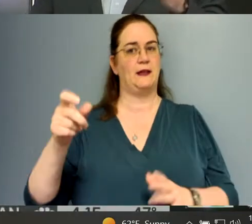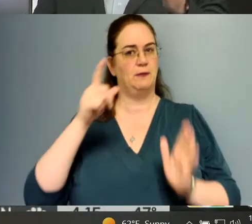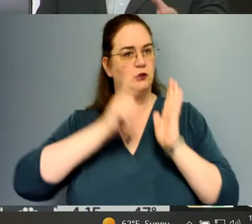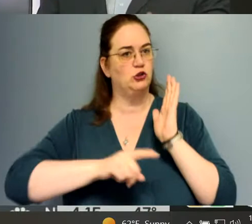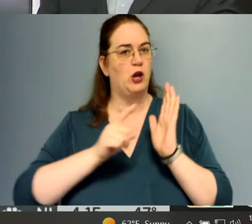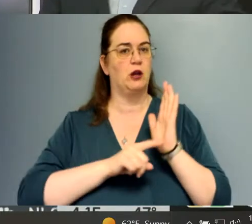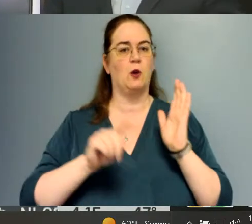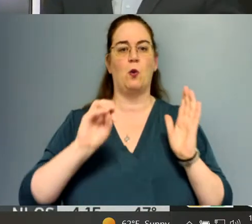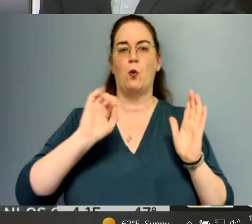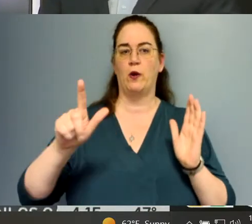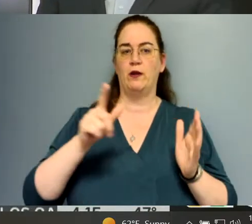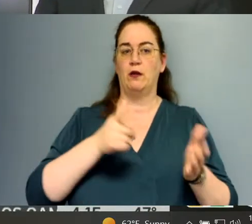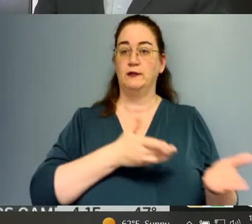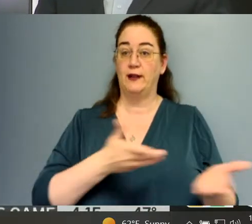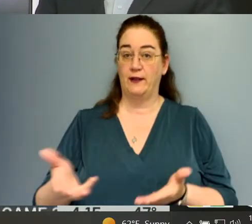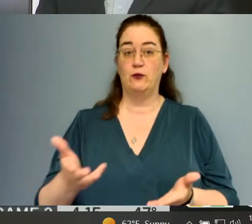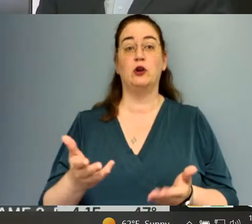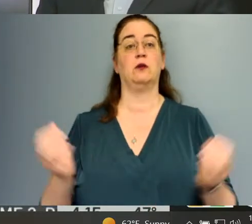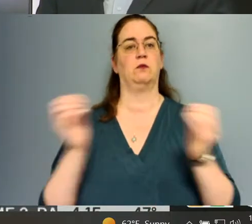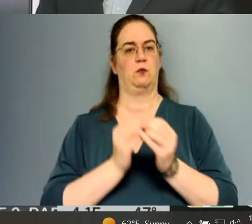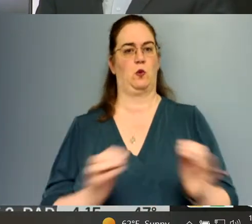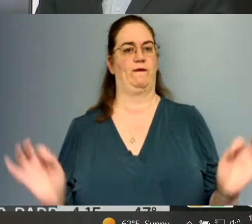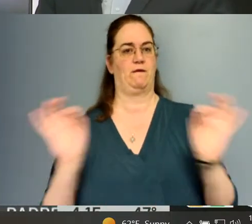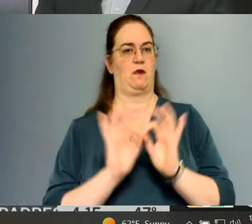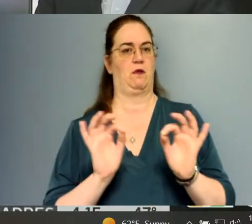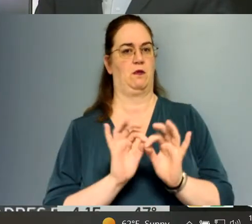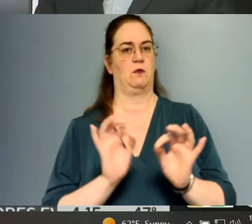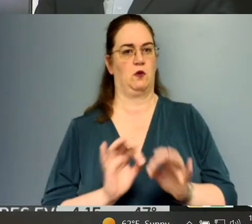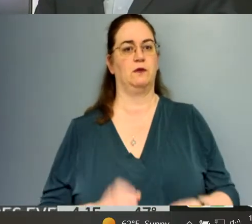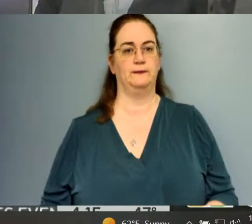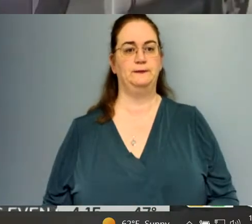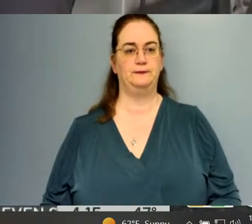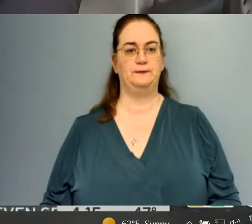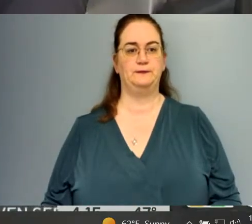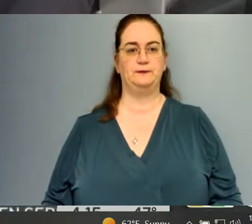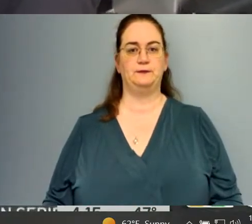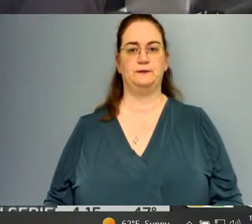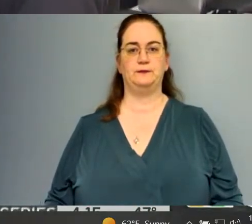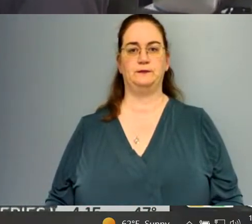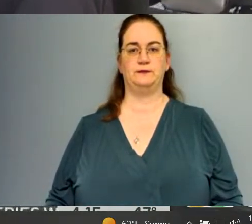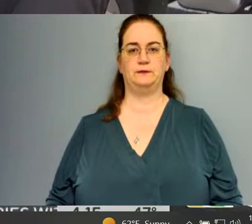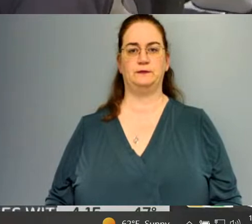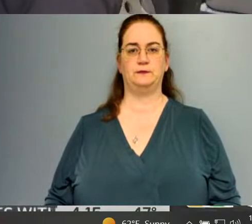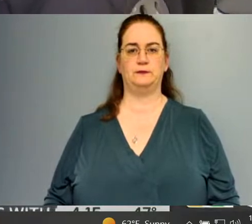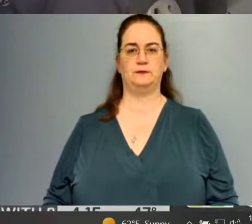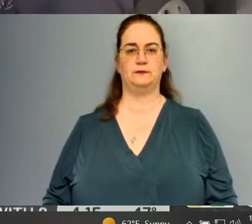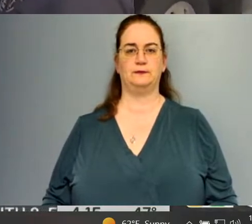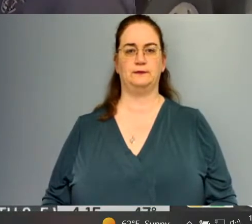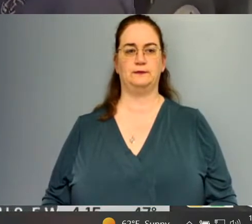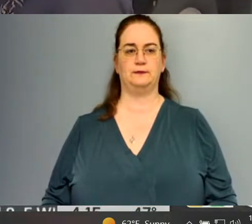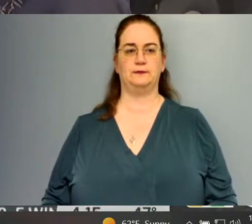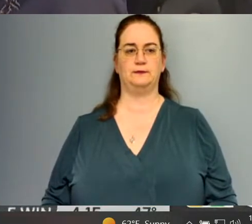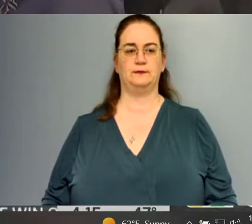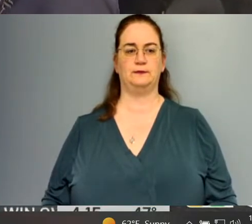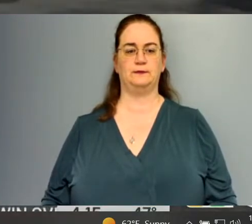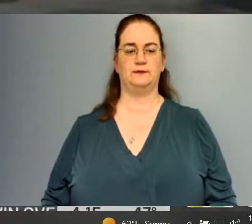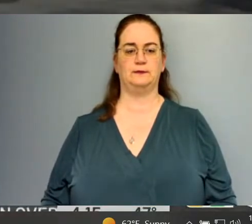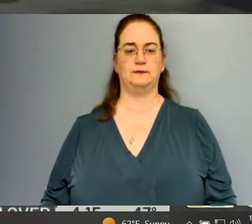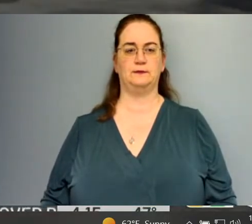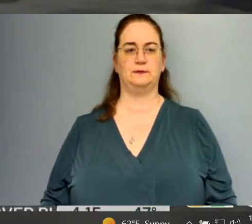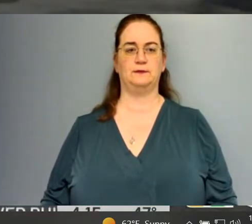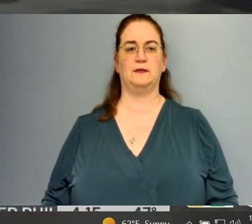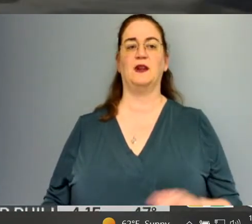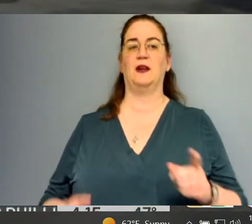oil deliveries that much more valuable.